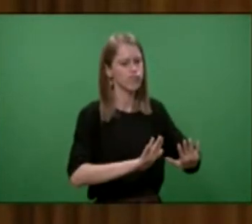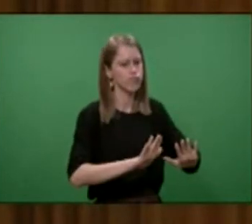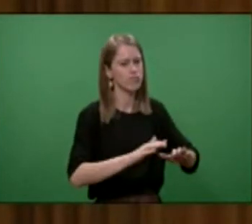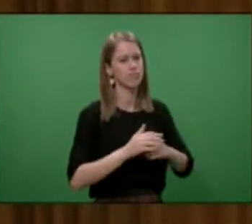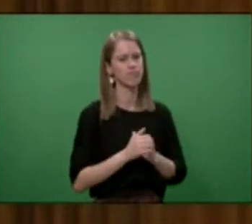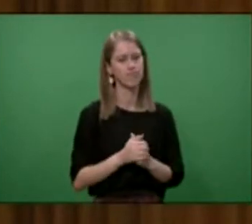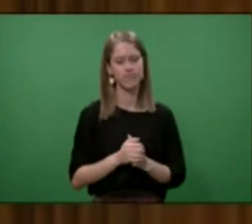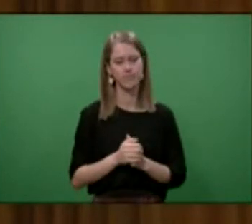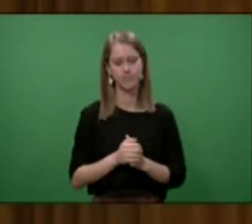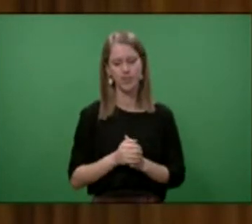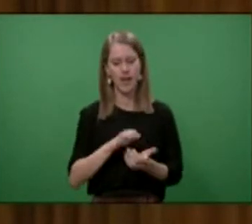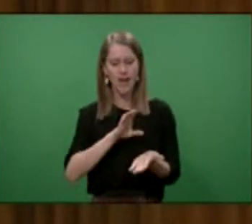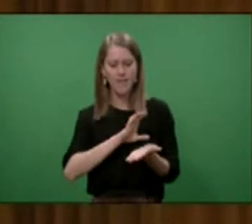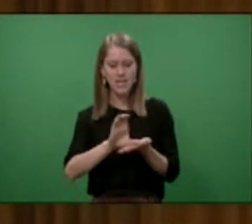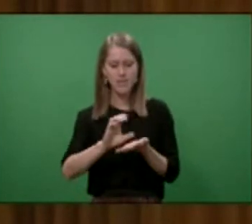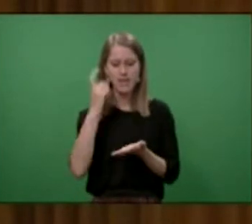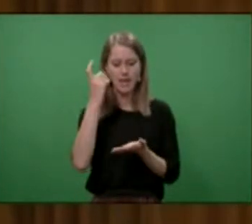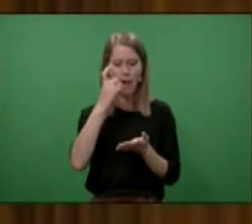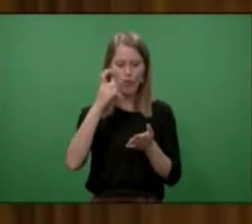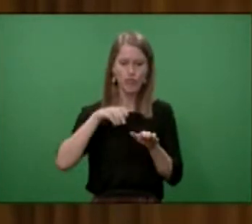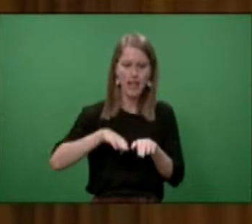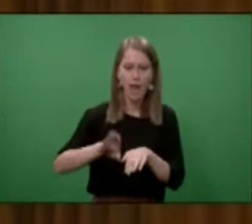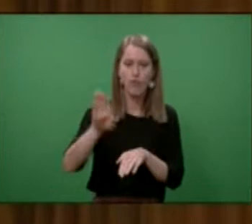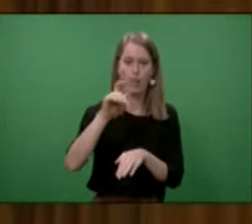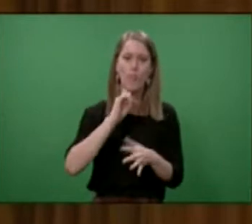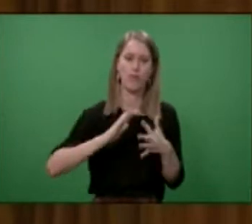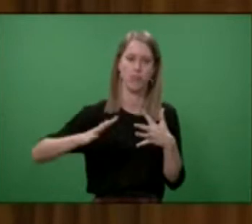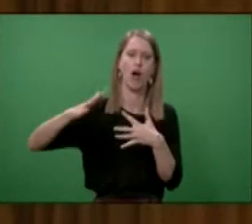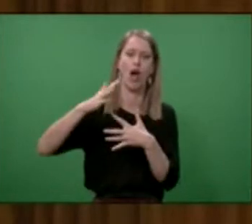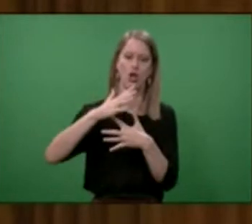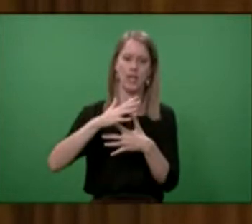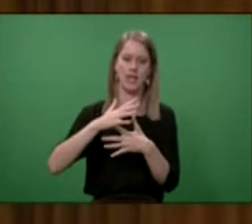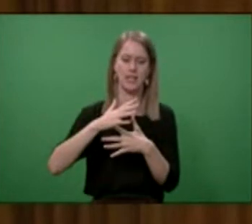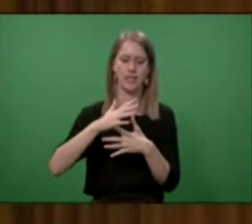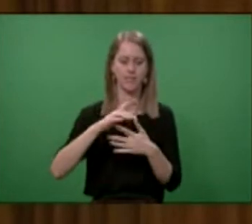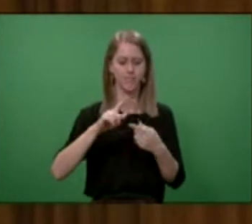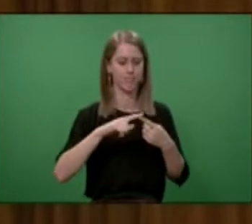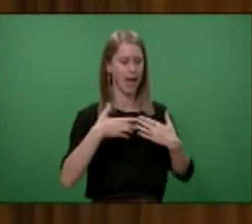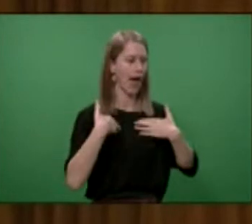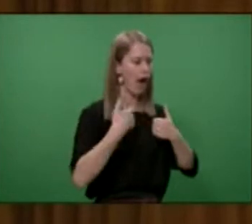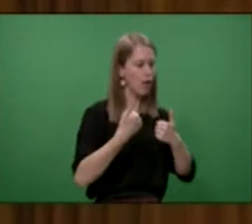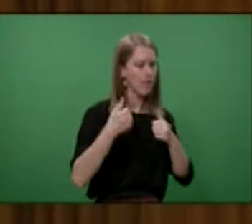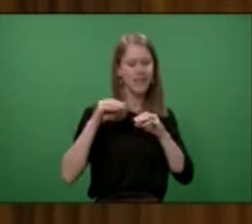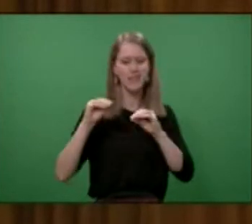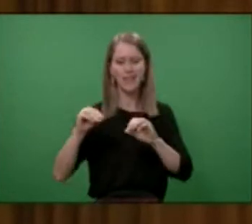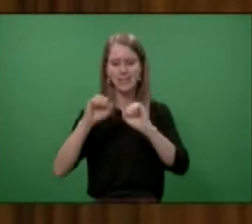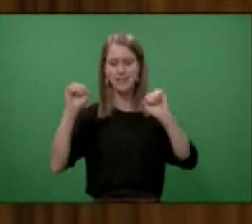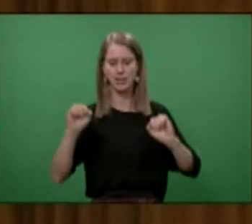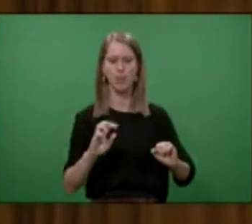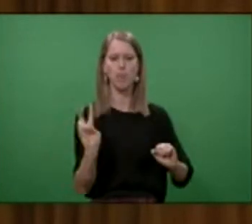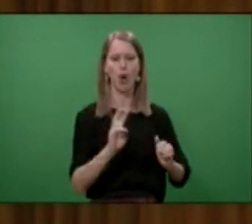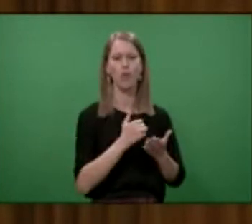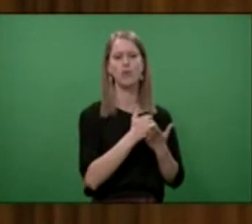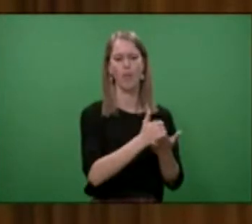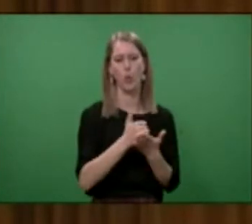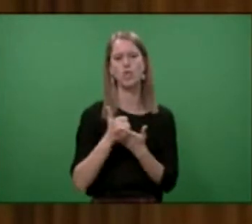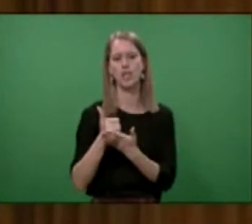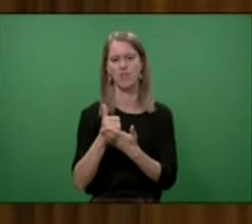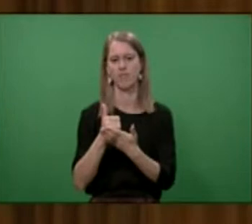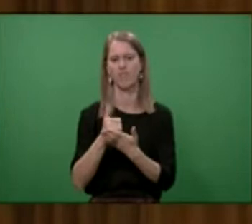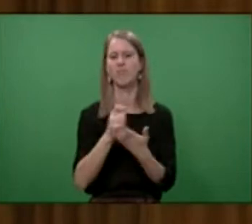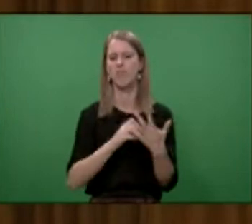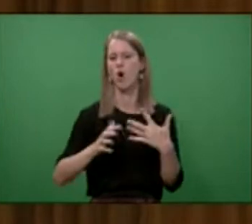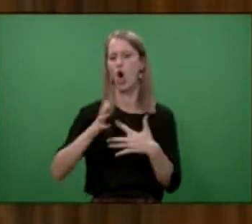accelerate recovery will be prioritised, ensuring our health and education systems continue to be supported will also be a